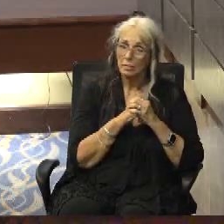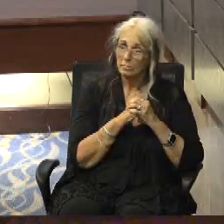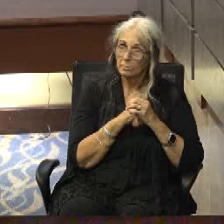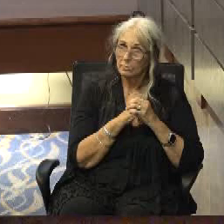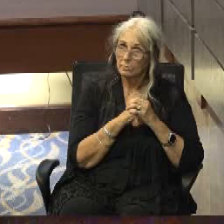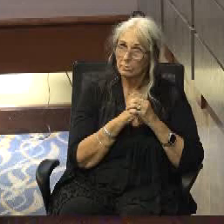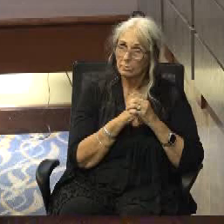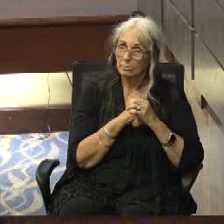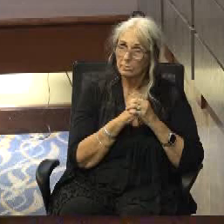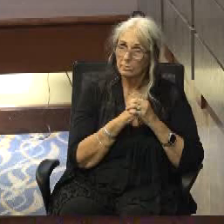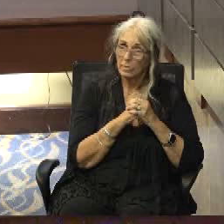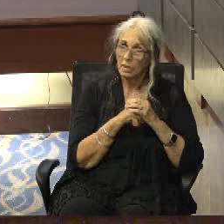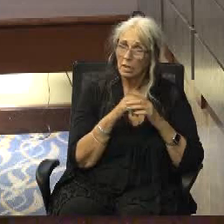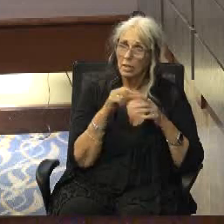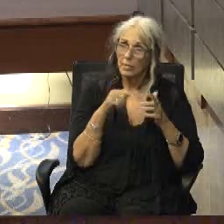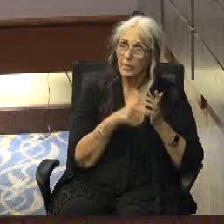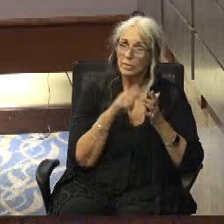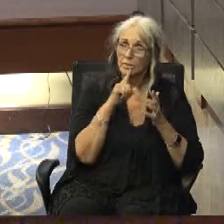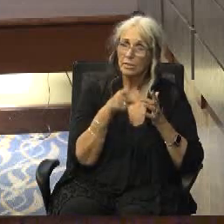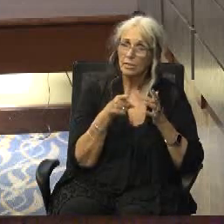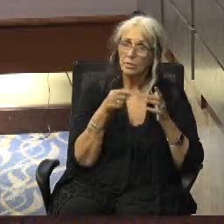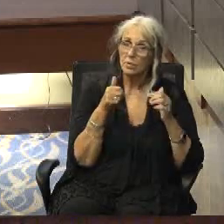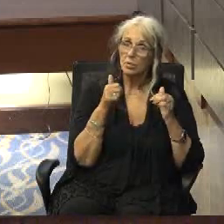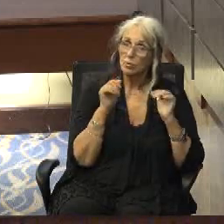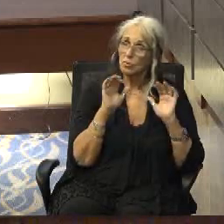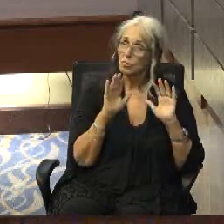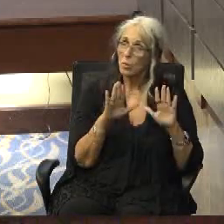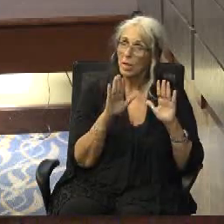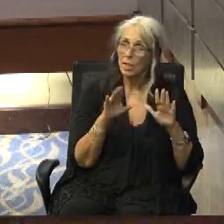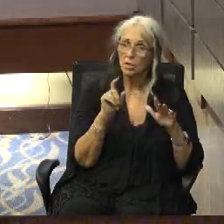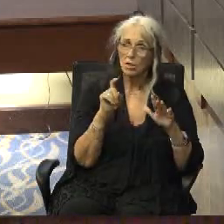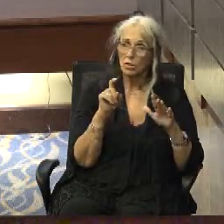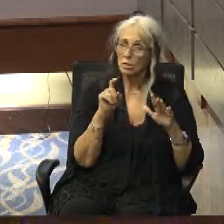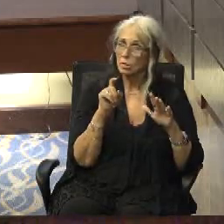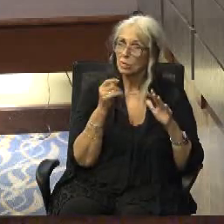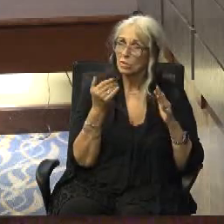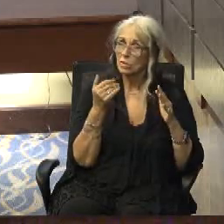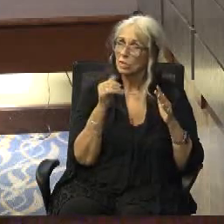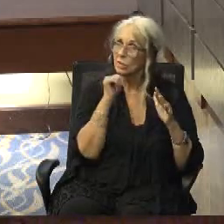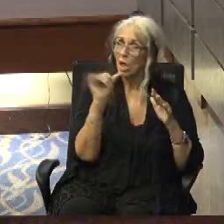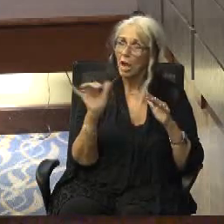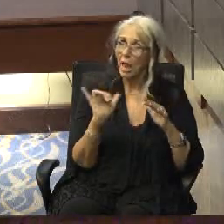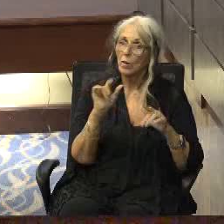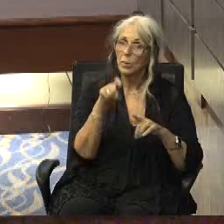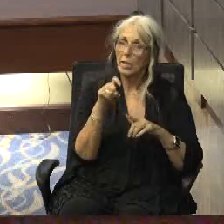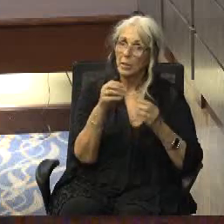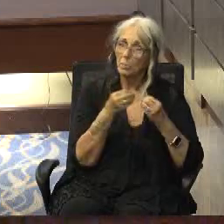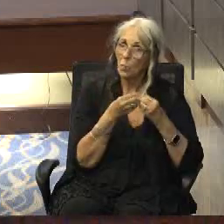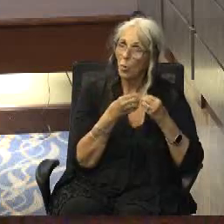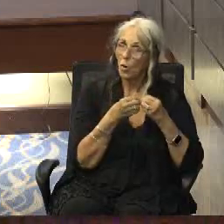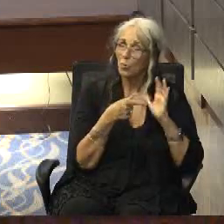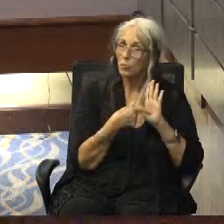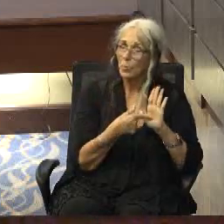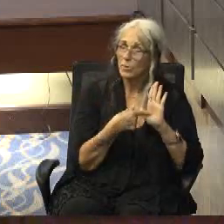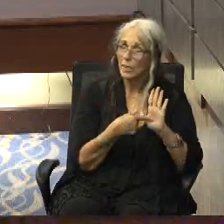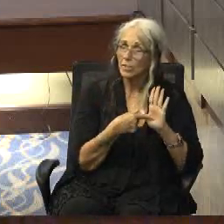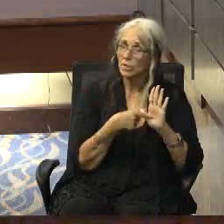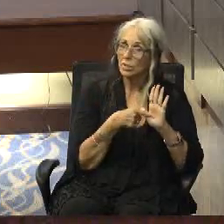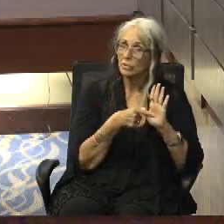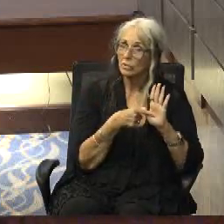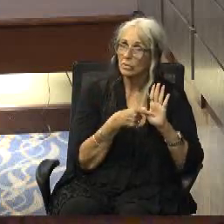game, which is great, and I think, yeah, we should keep it. He's very deserving. And it's not as if we need more Robert Griffin III representation